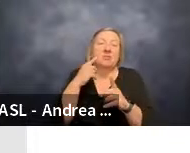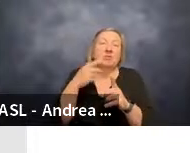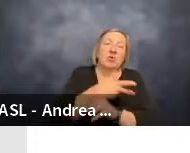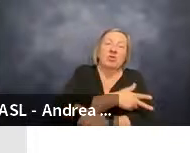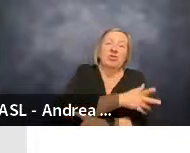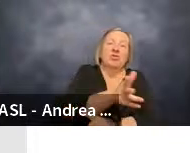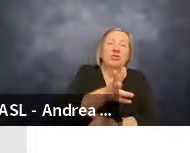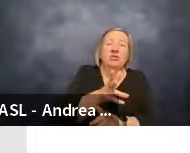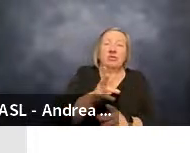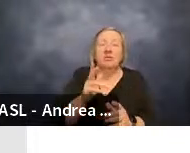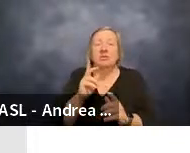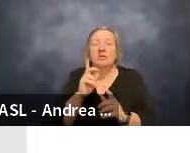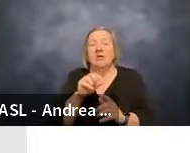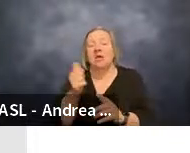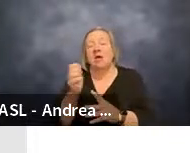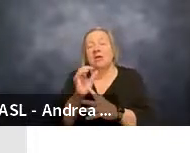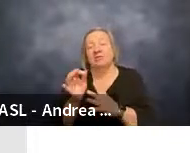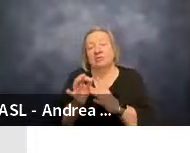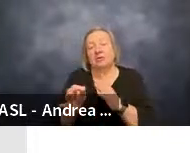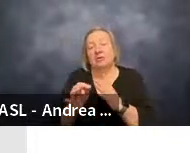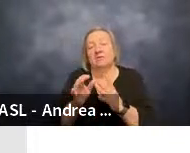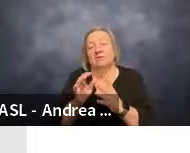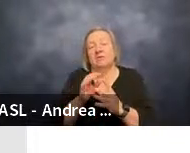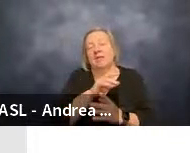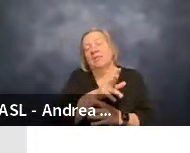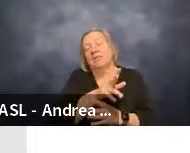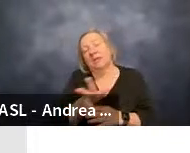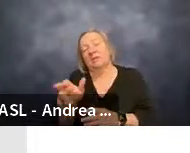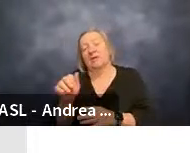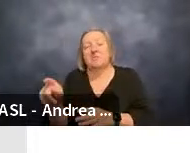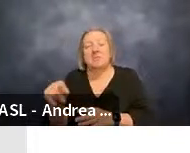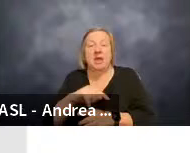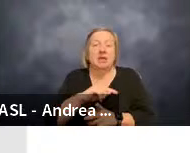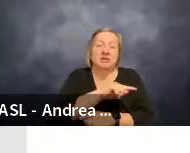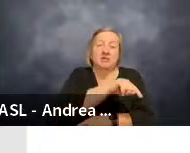around and take the alternative route and come back in from the backside.